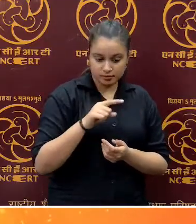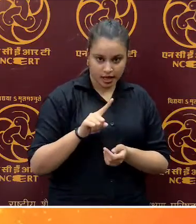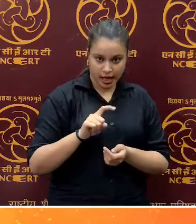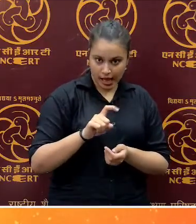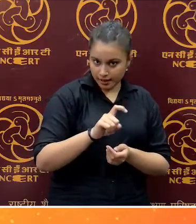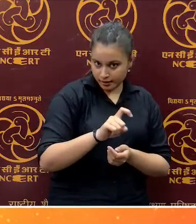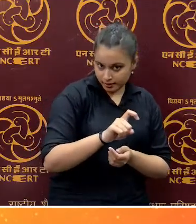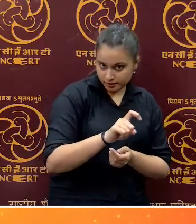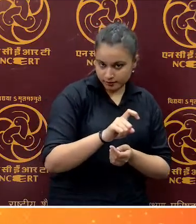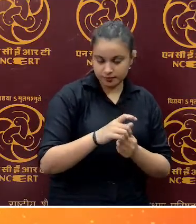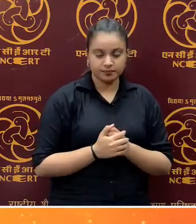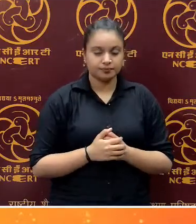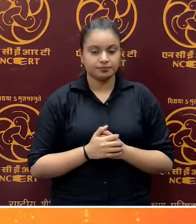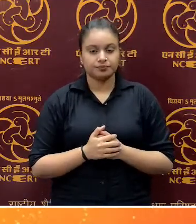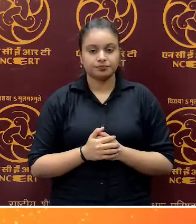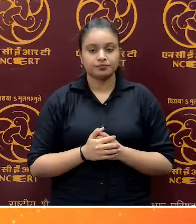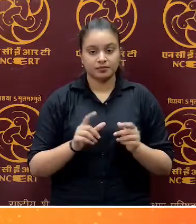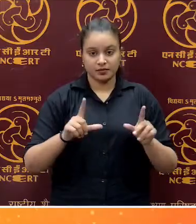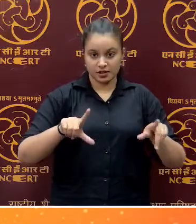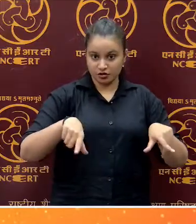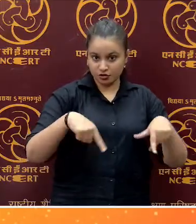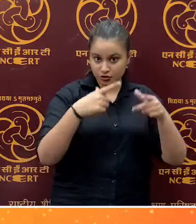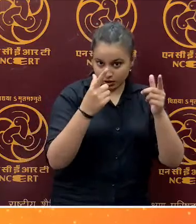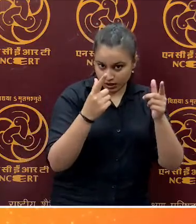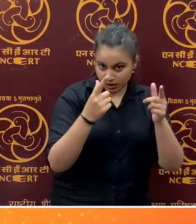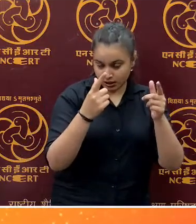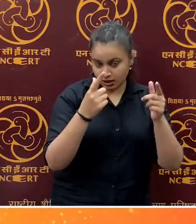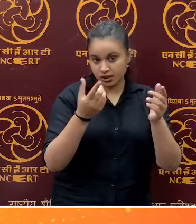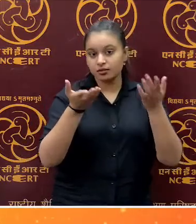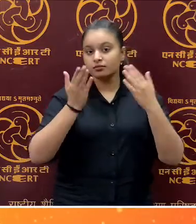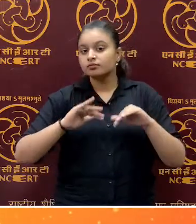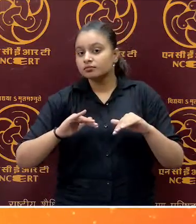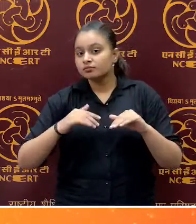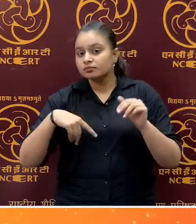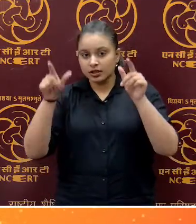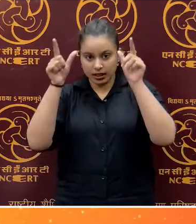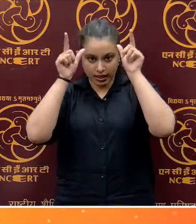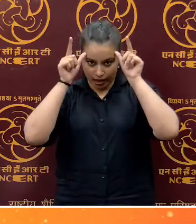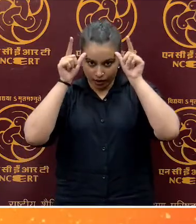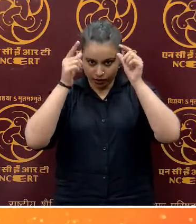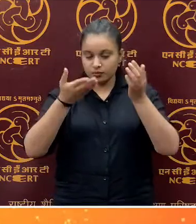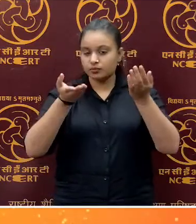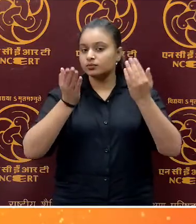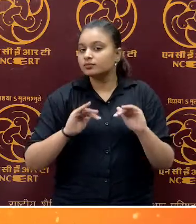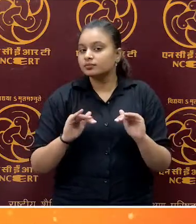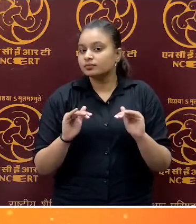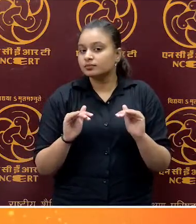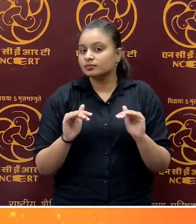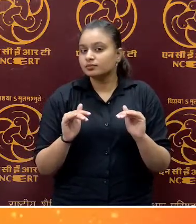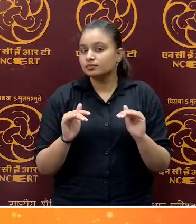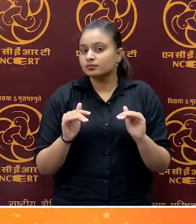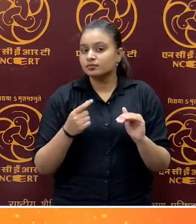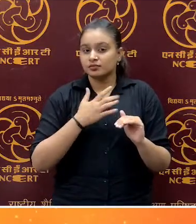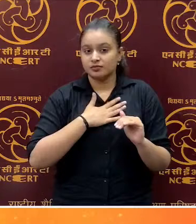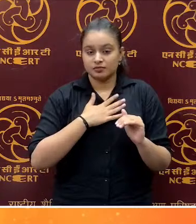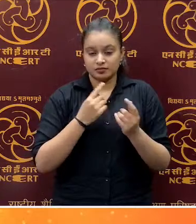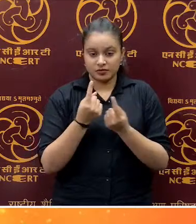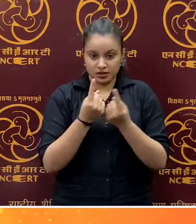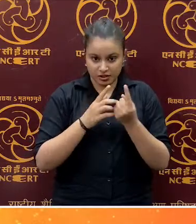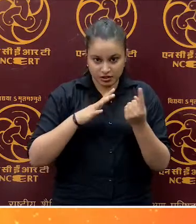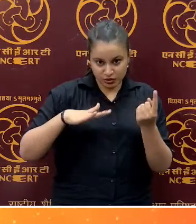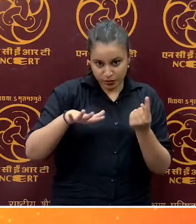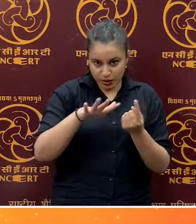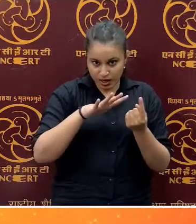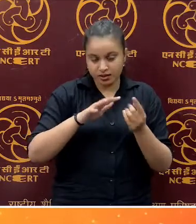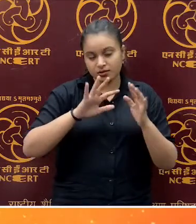ant. Neither the ant could tell. The After tree. that, the tree, and after that, cow, cow, and then it was grass, leaves. Yeah,